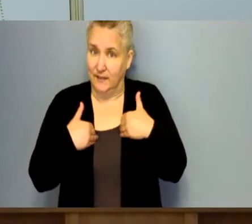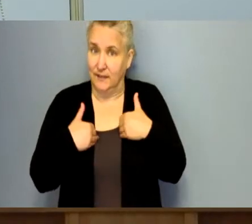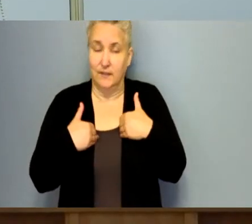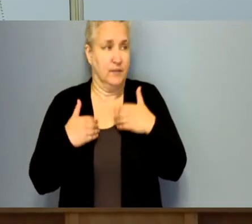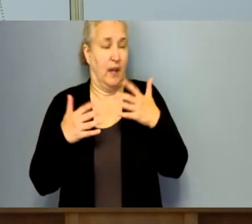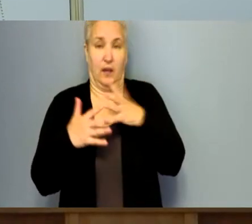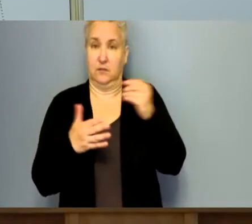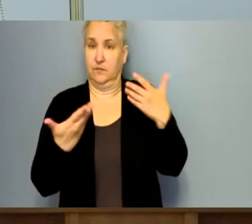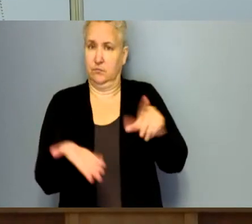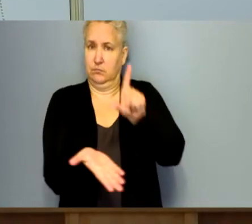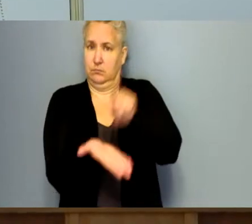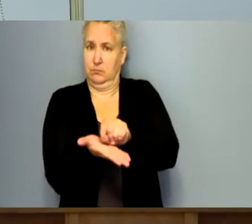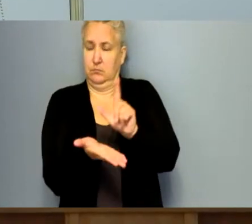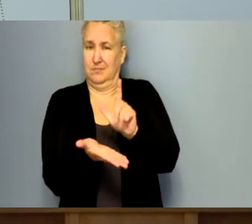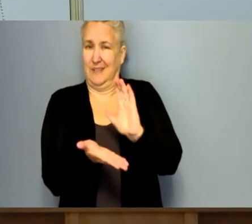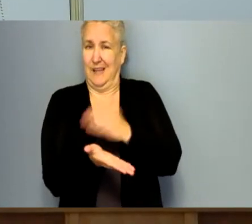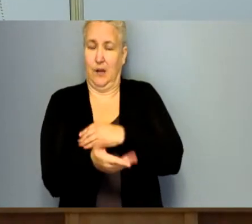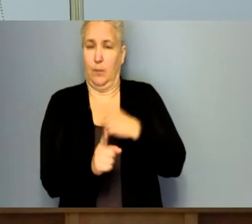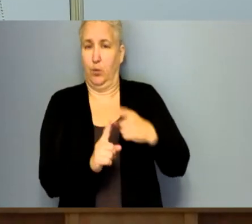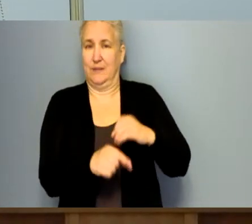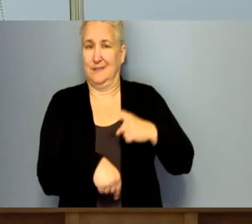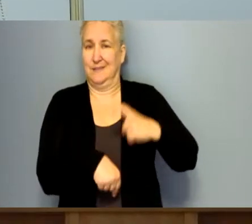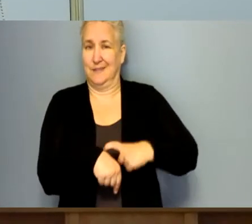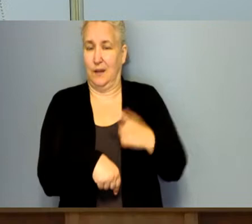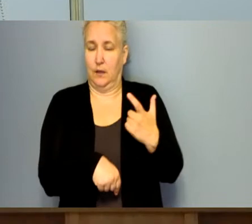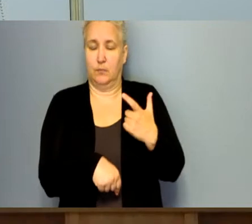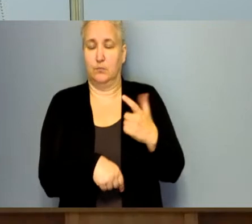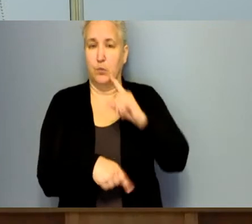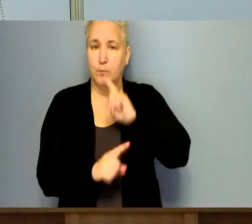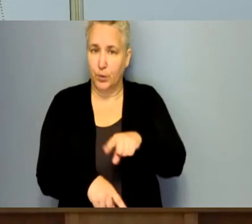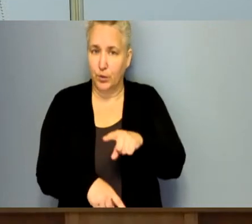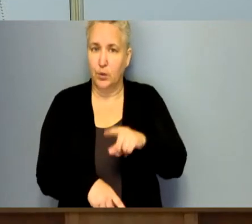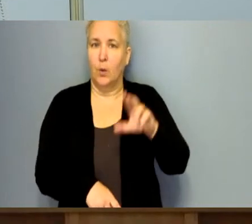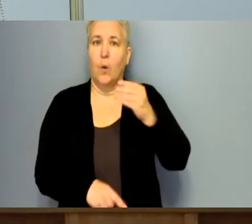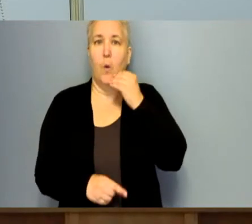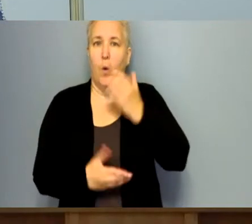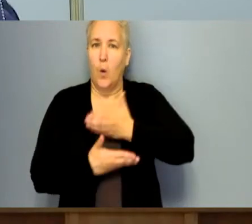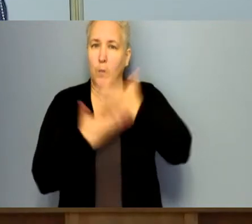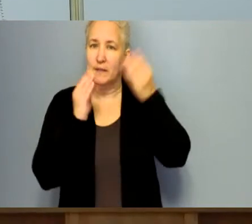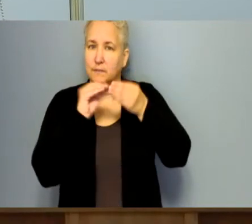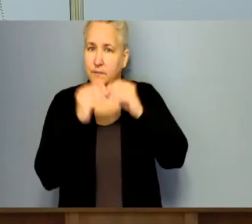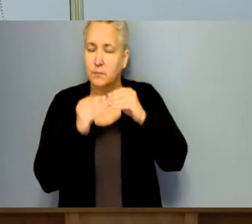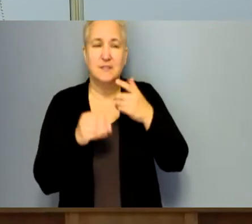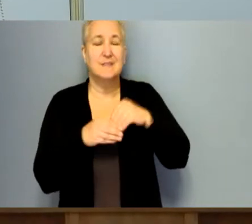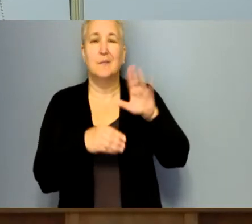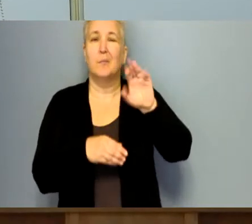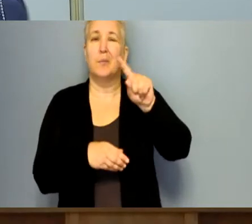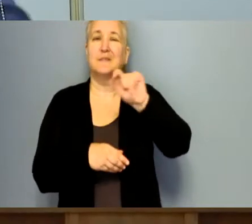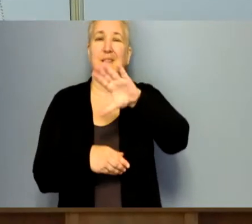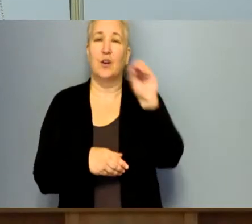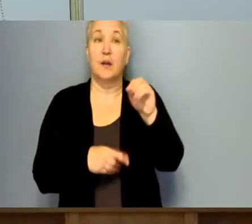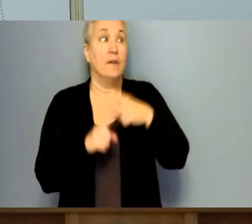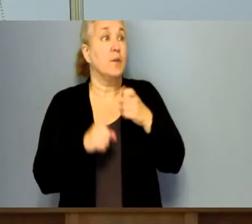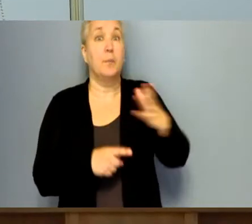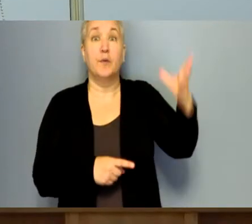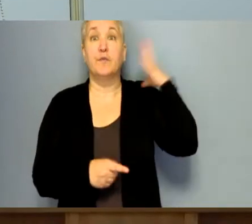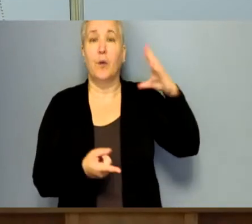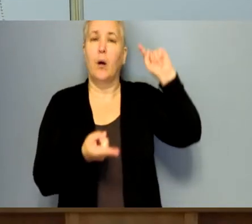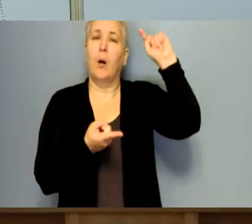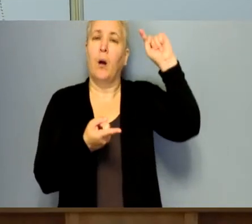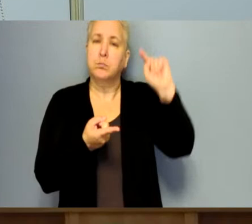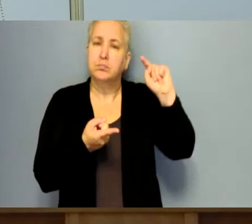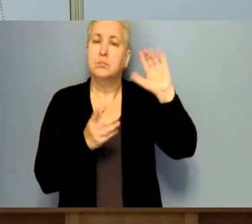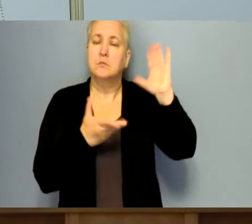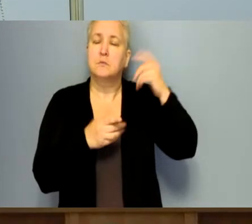published our point-in-time report in terms of homelessness in Bucks County. It is down slightly from the past, but that's something our